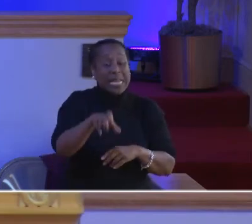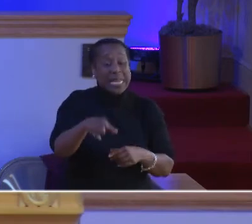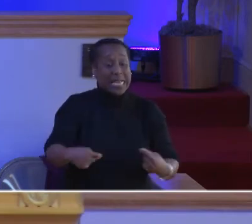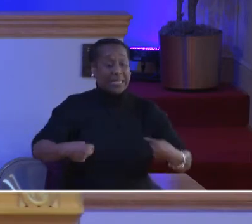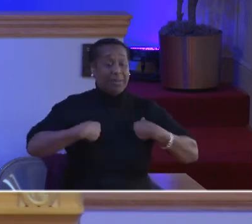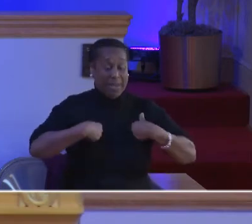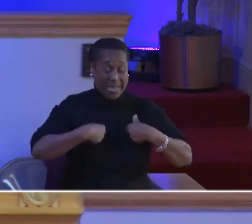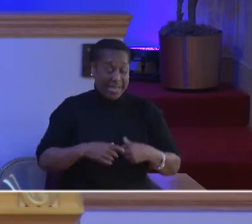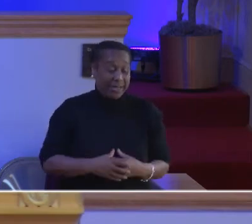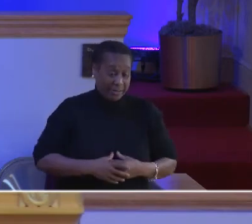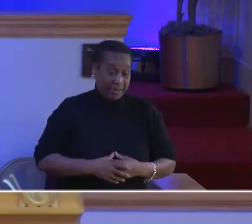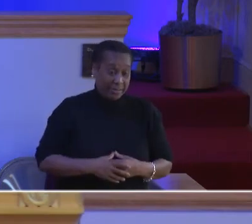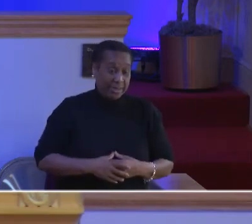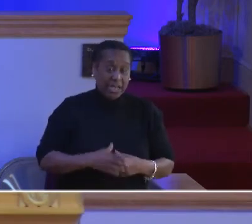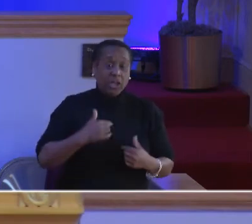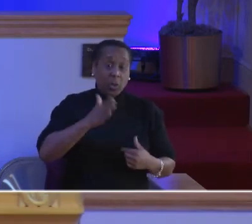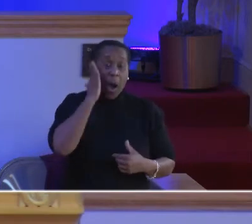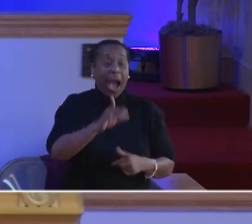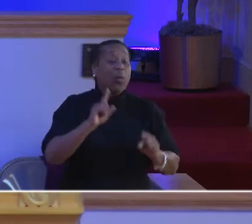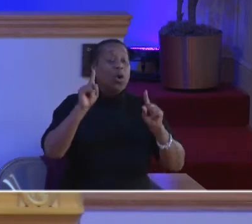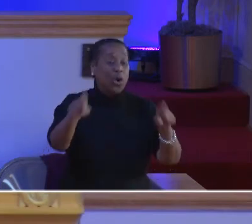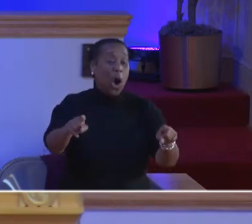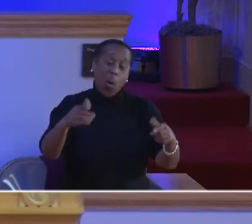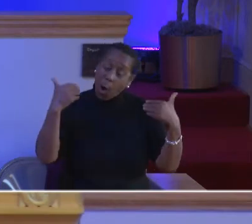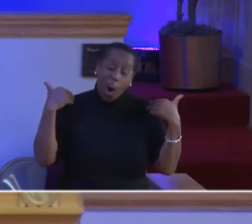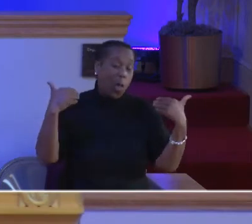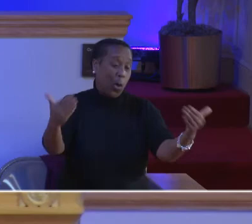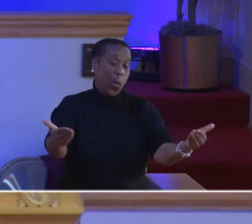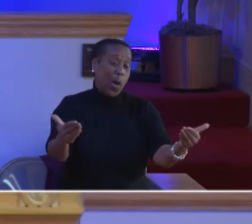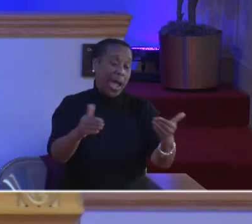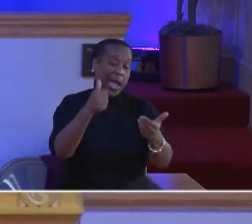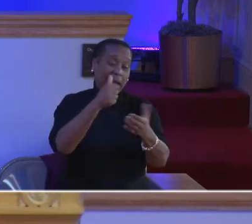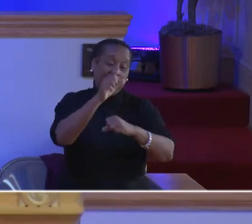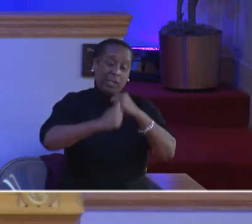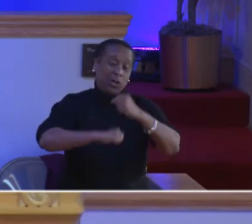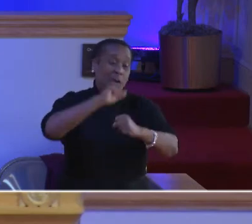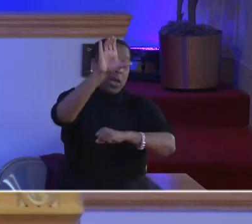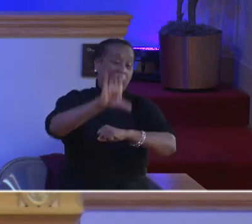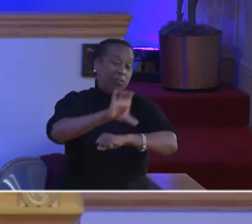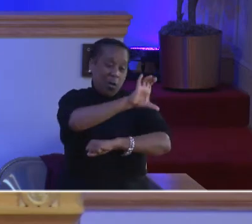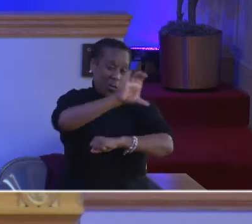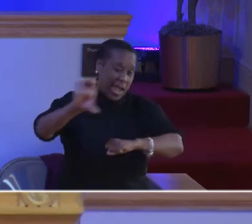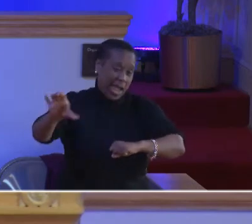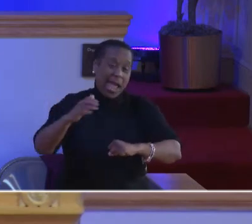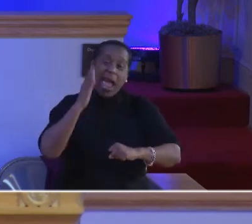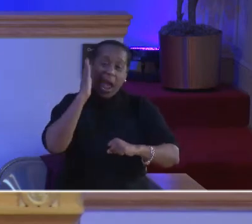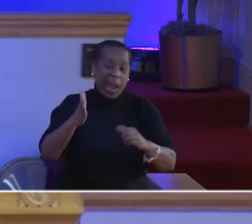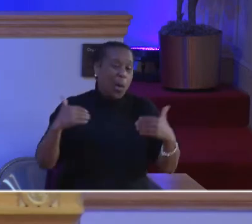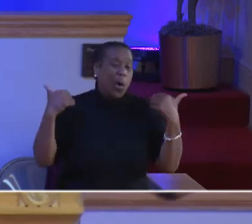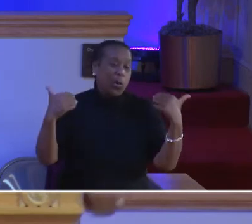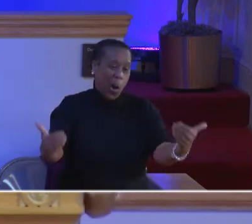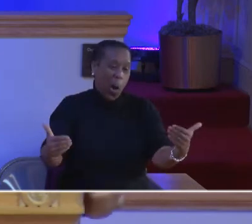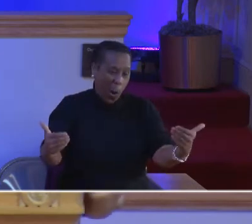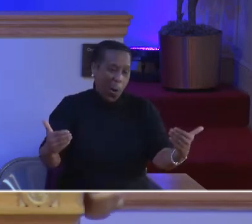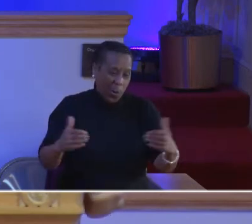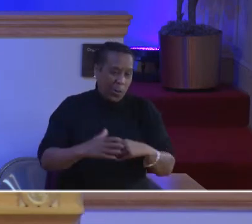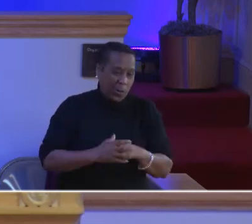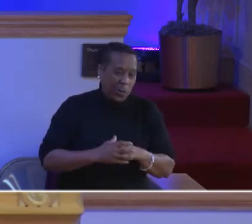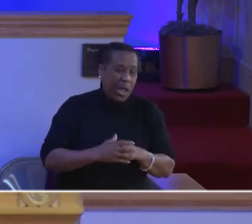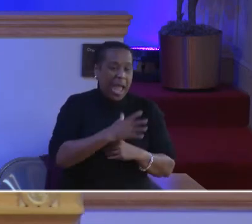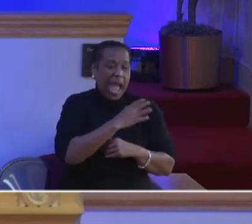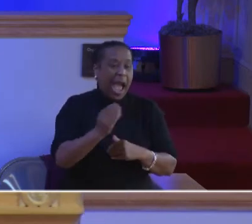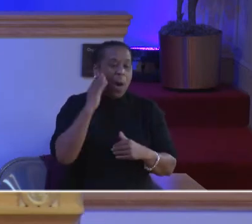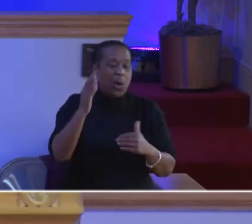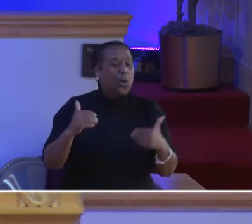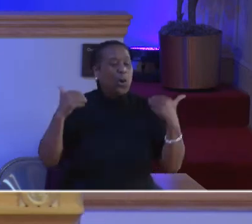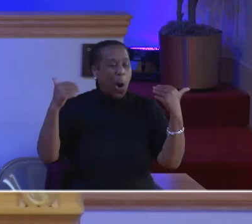me. And so I'll go all the way to Calvary, and I'll go and take their thorns, and I'll